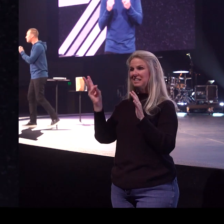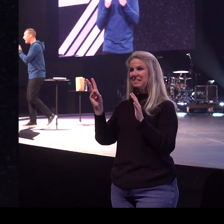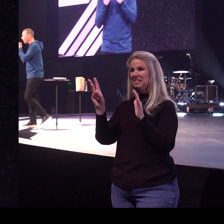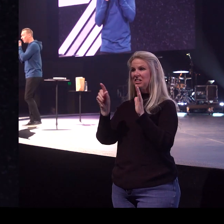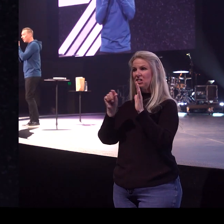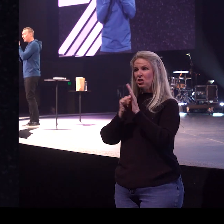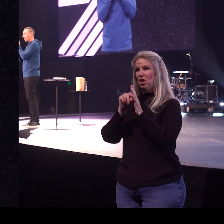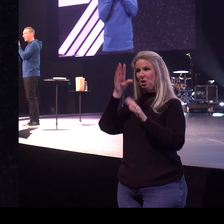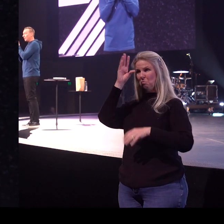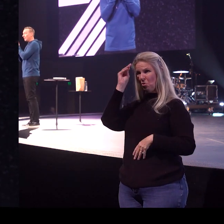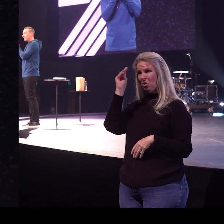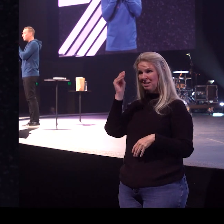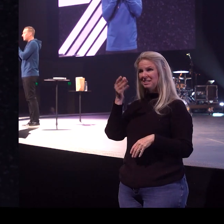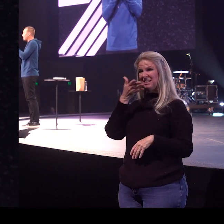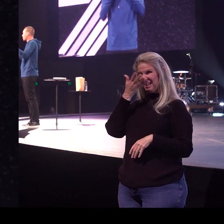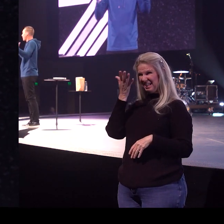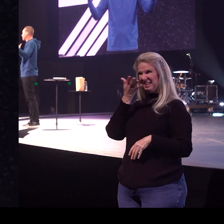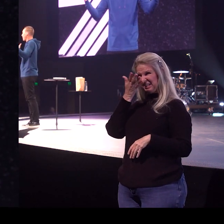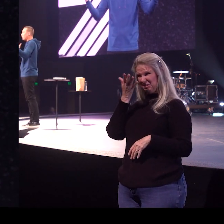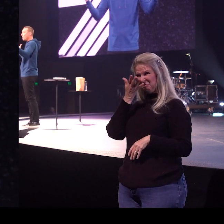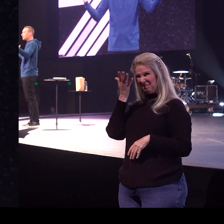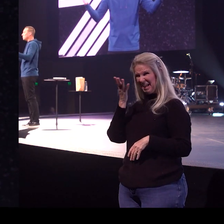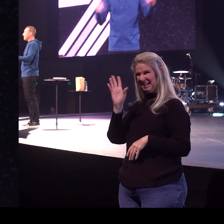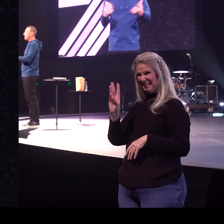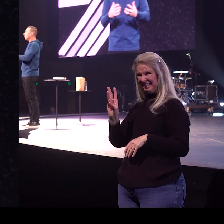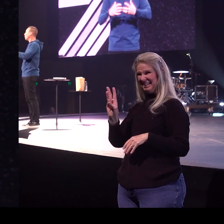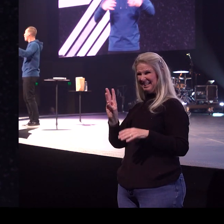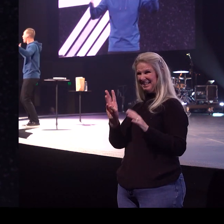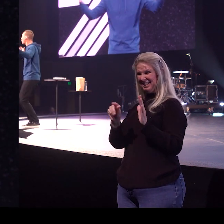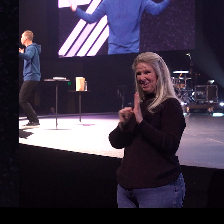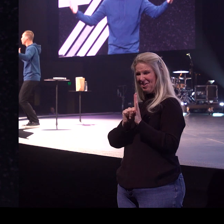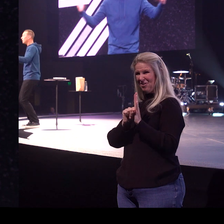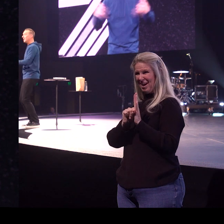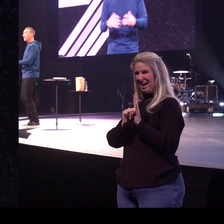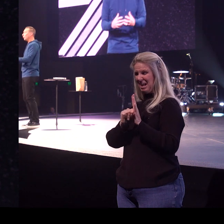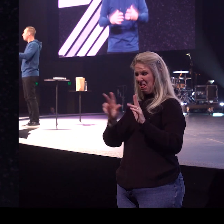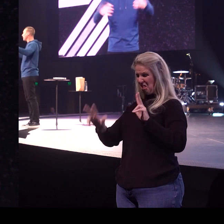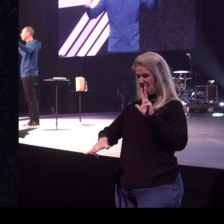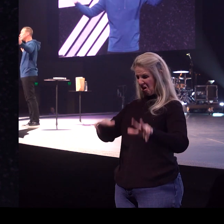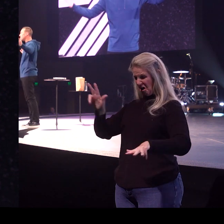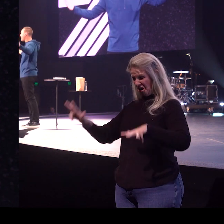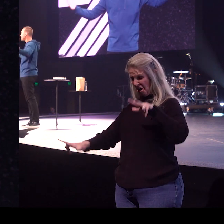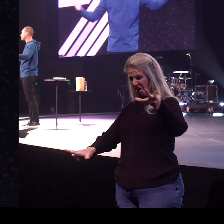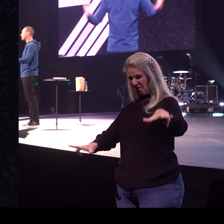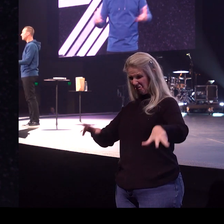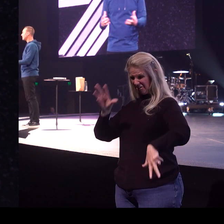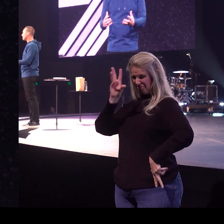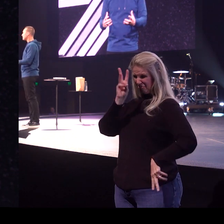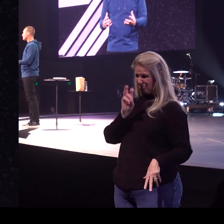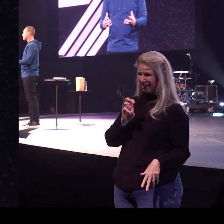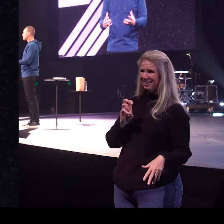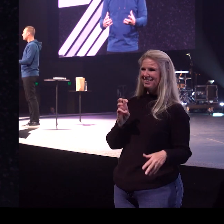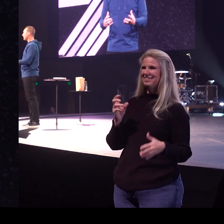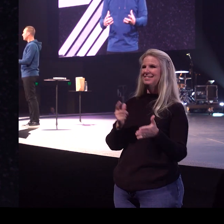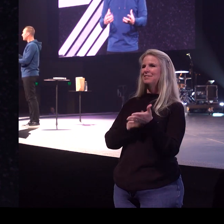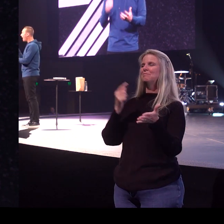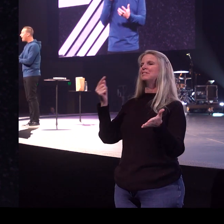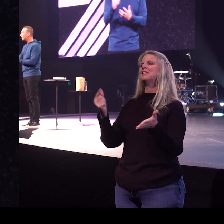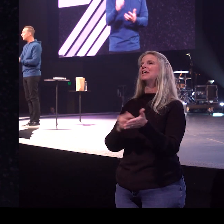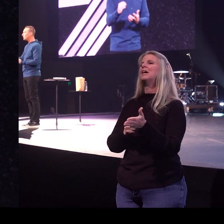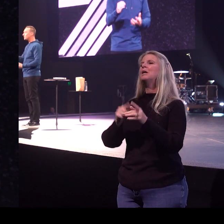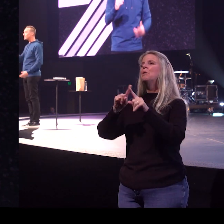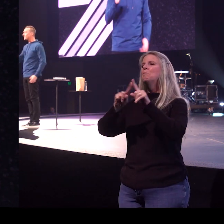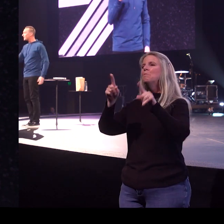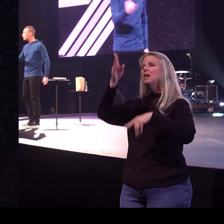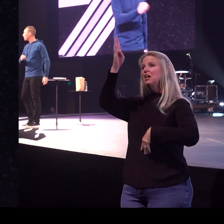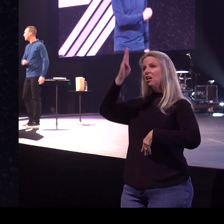did smell. They're sixth graders, I promise you. They were awkward, they were weird at times. And if God